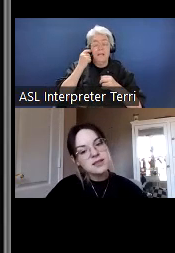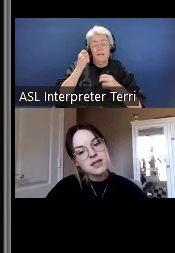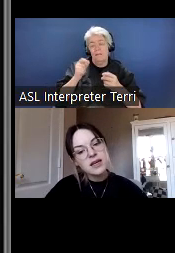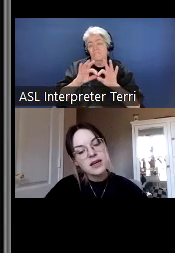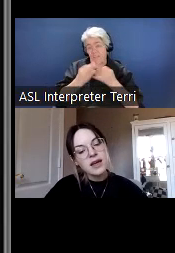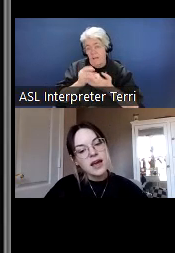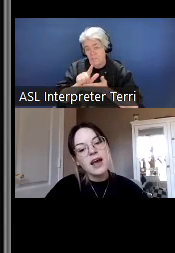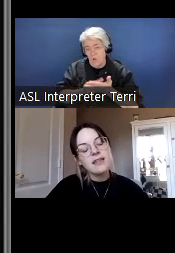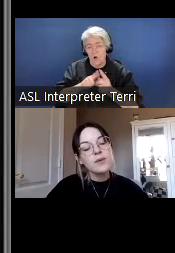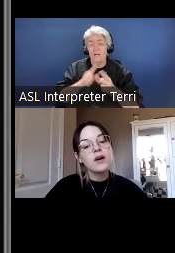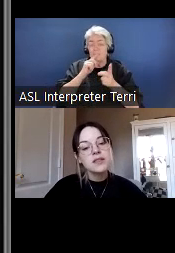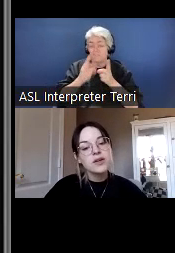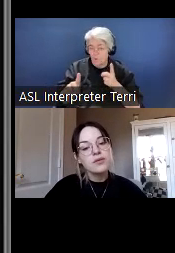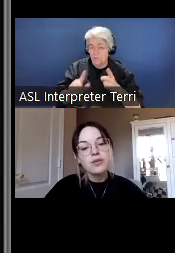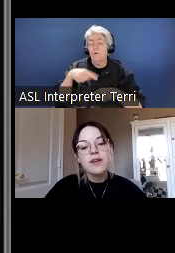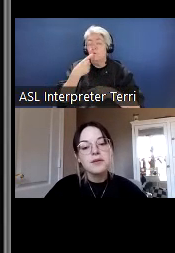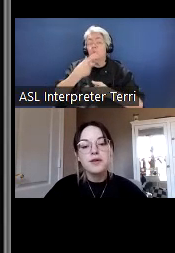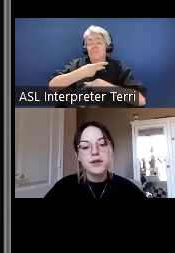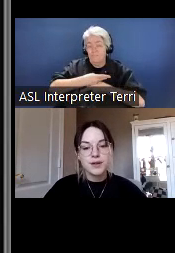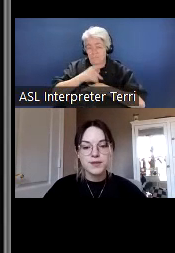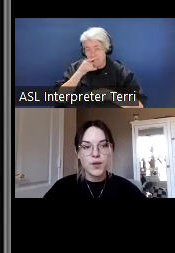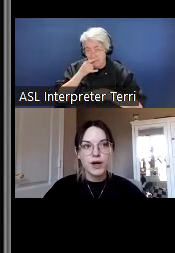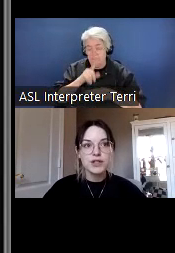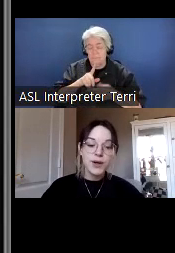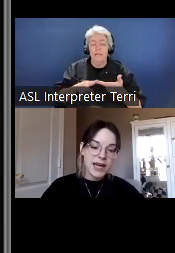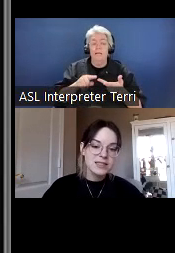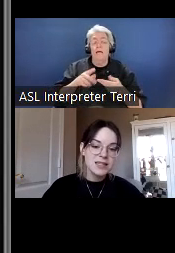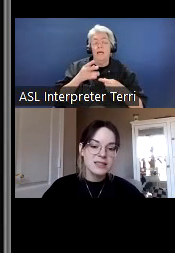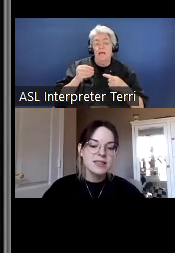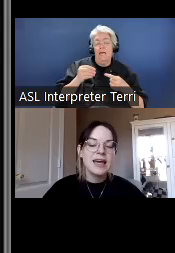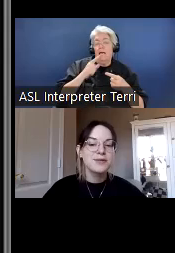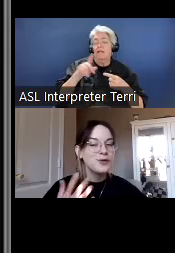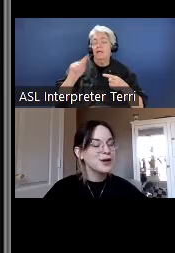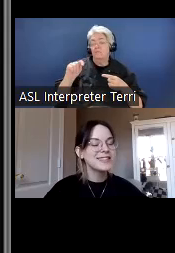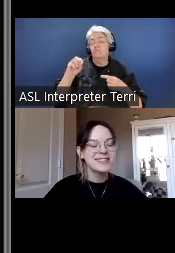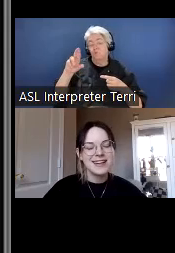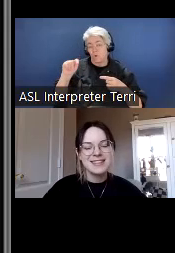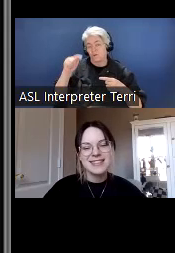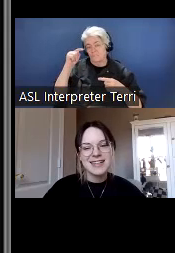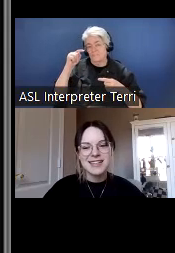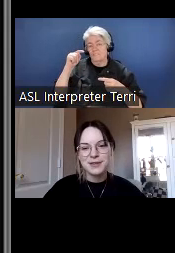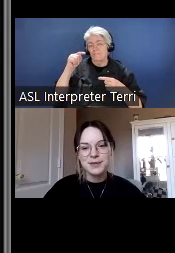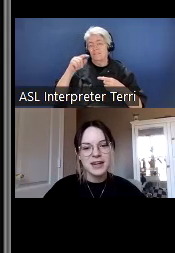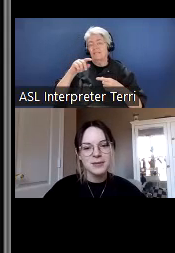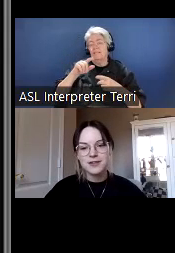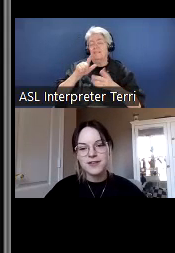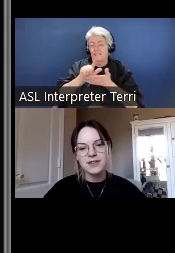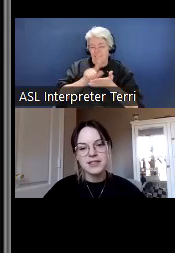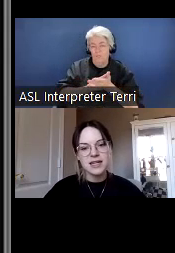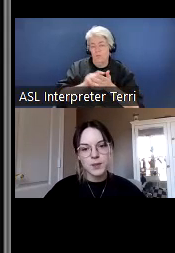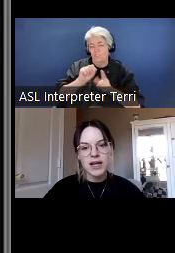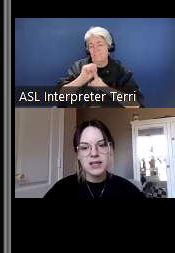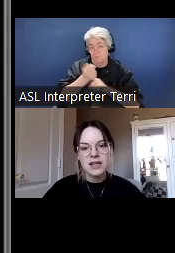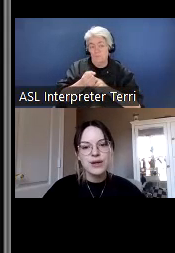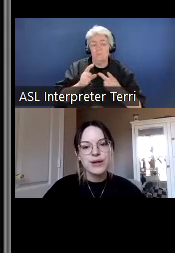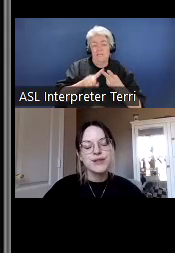and custody. And then we also provide referrals for tort cases and, of course, discuss safety planning with